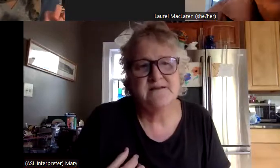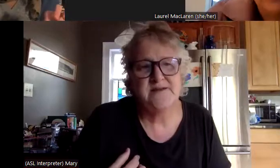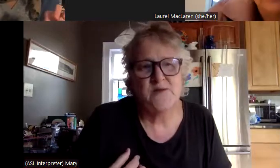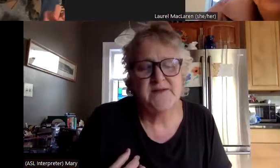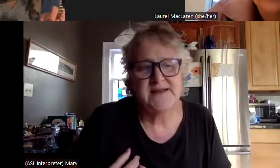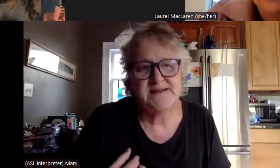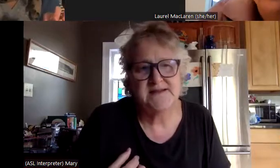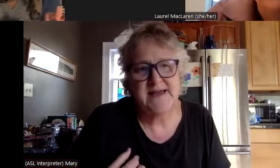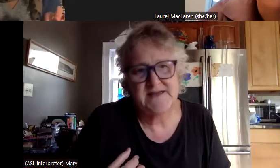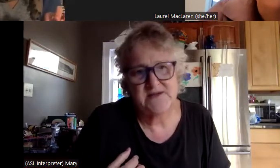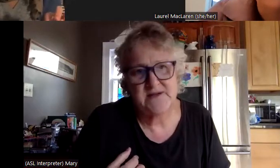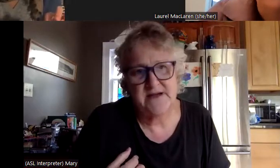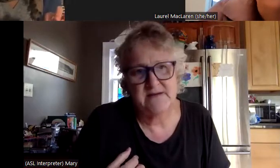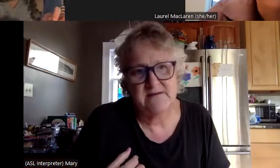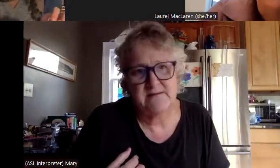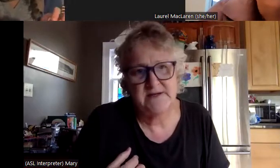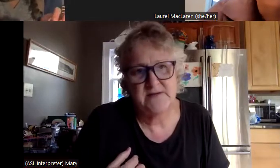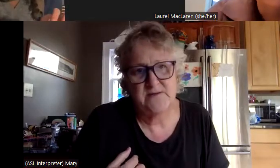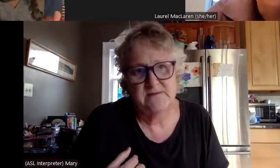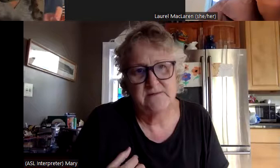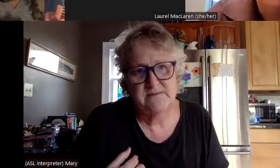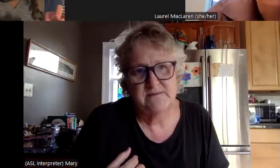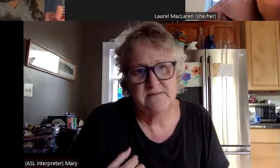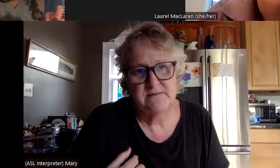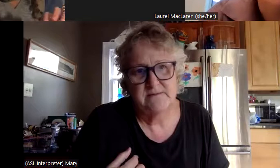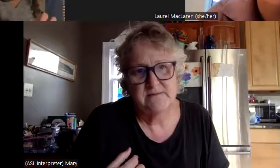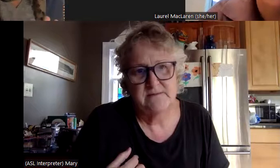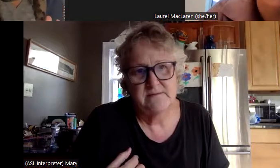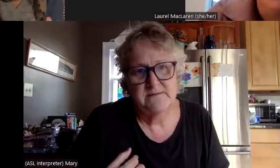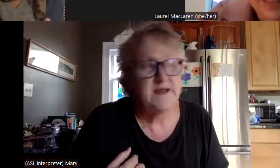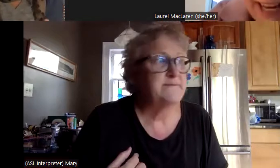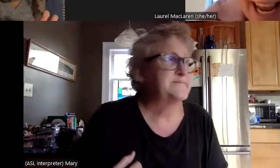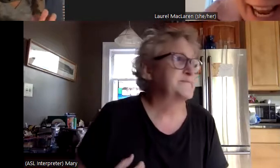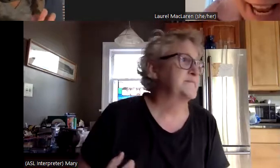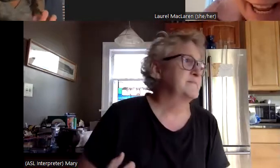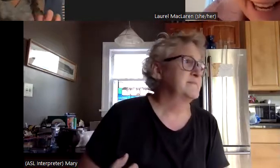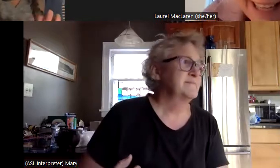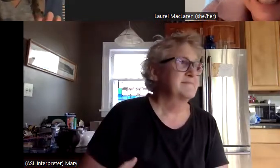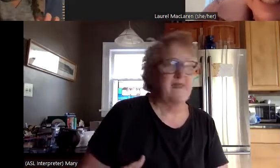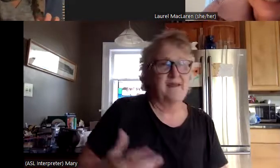sent it to the one that I sent to Astrid and you. Oh, right. Yeah. Hold on, Laura.